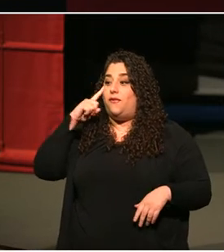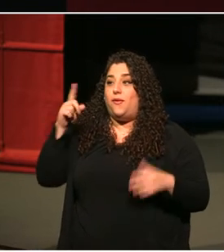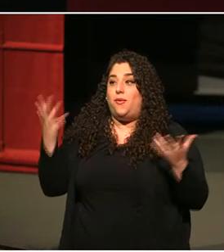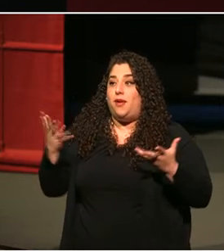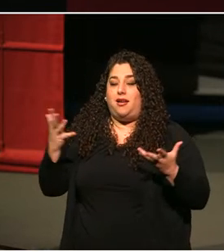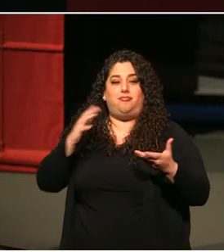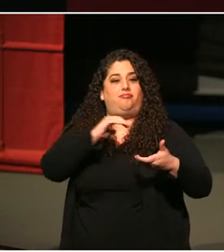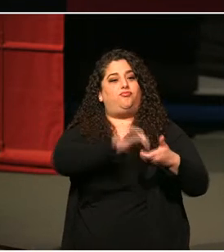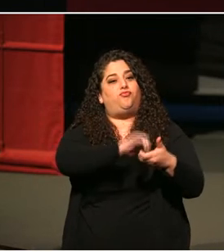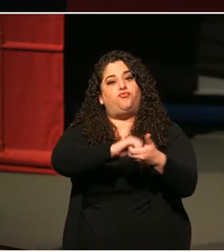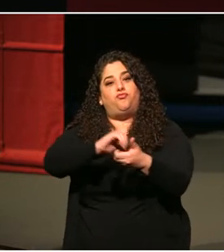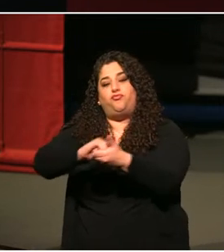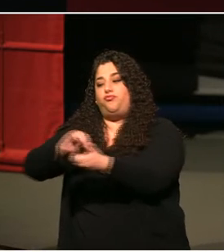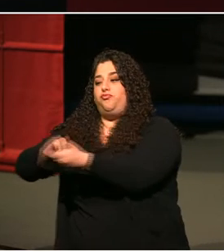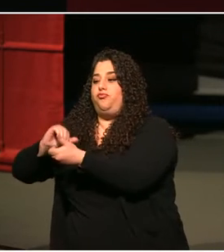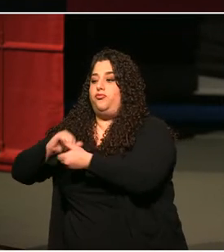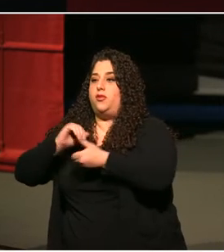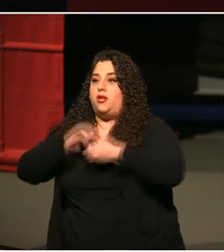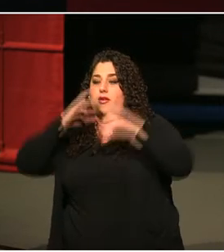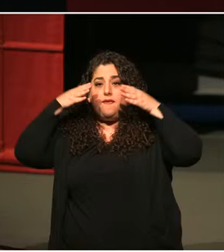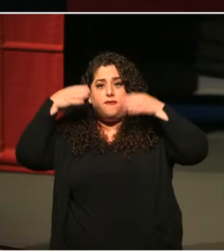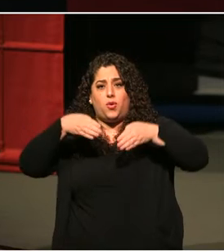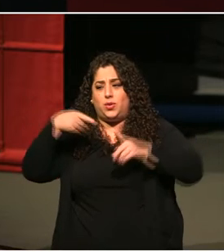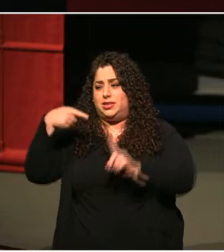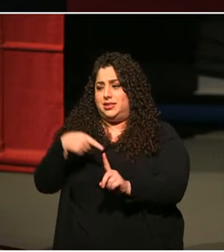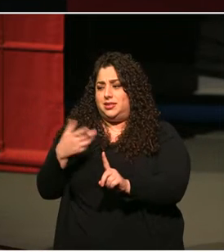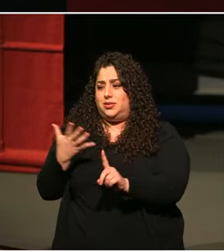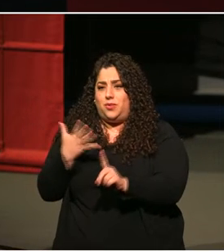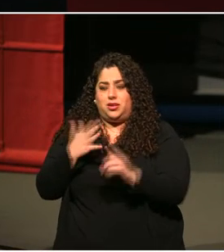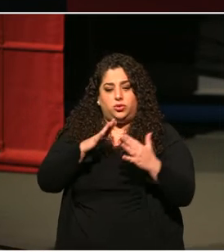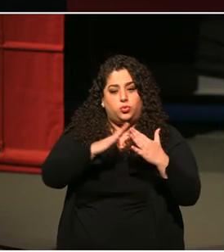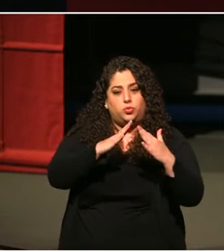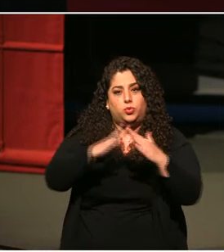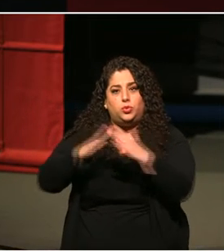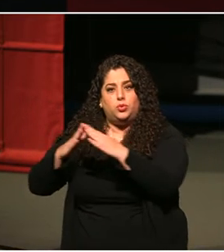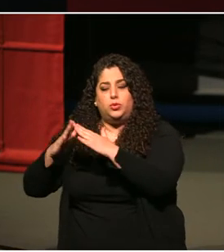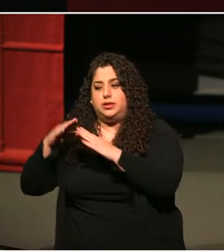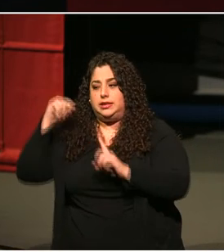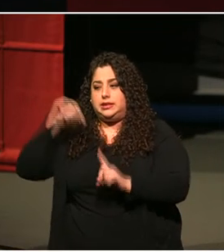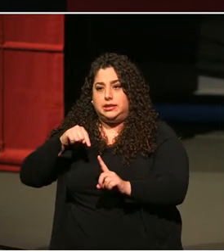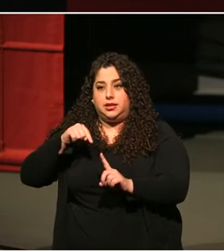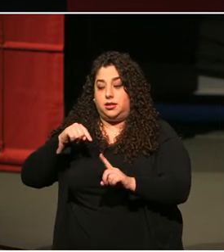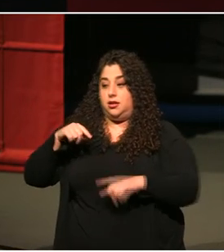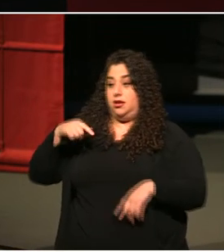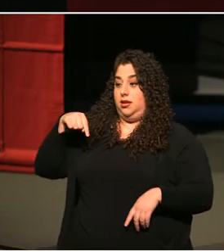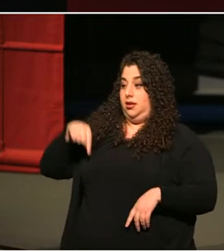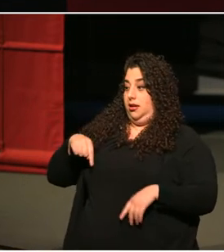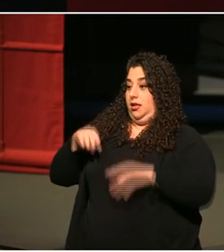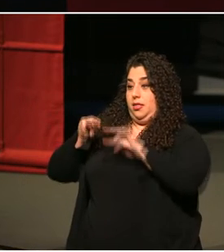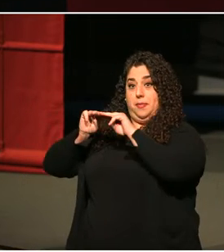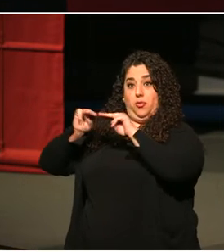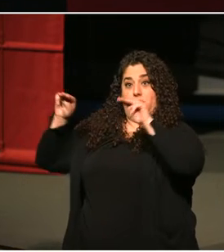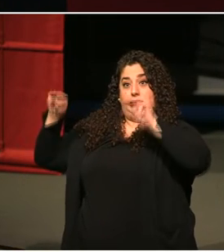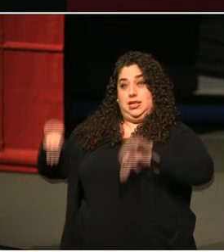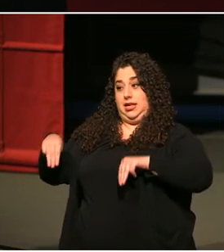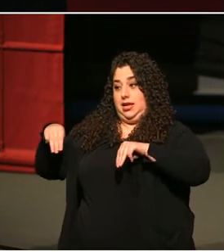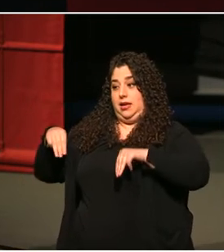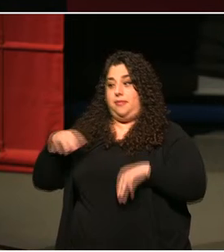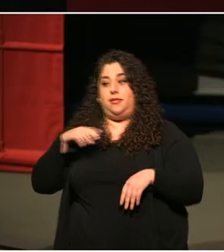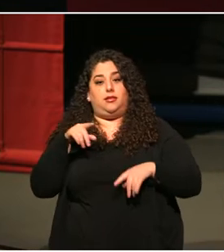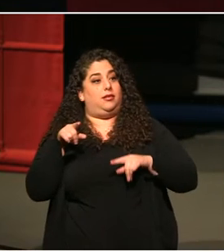community-centered across the Academy. And our mission, both at the museum and at the Academy, is underpinned